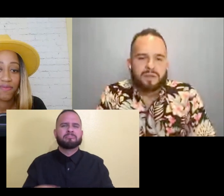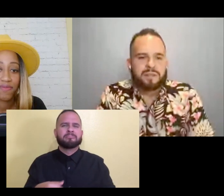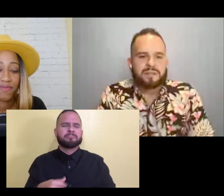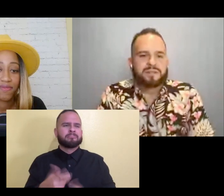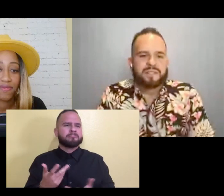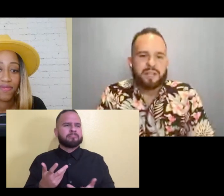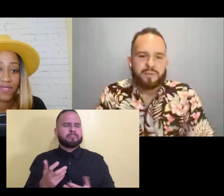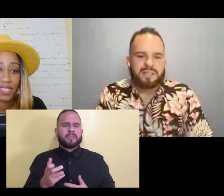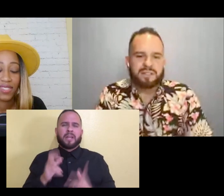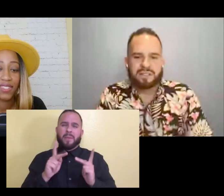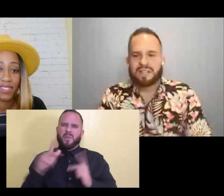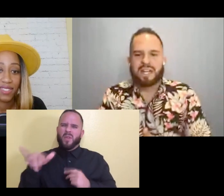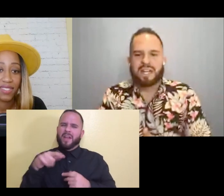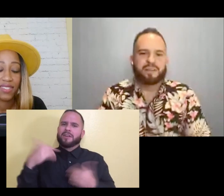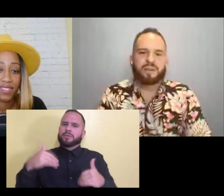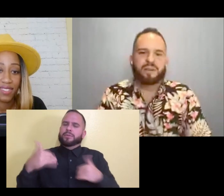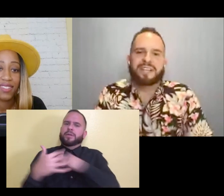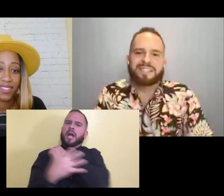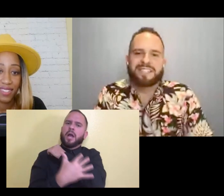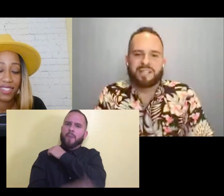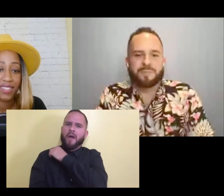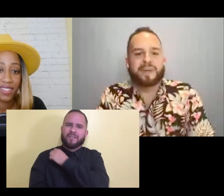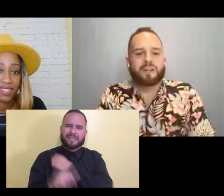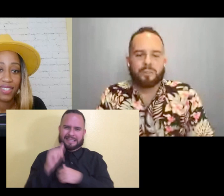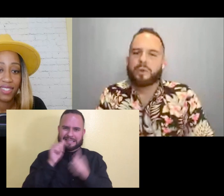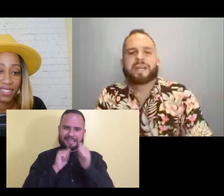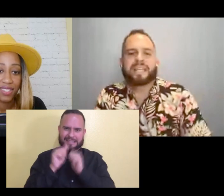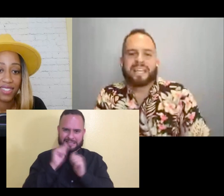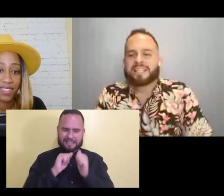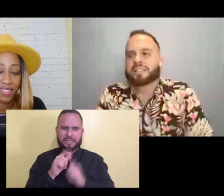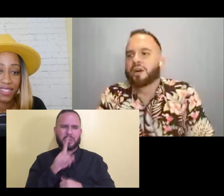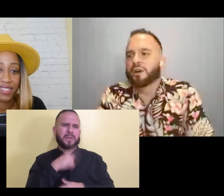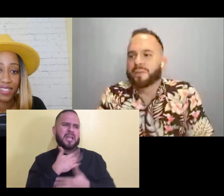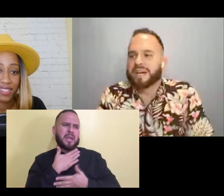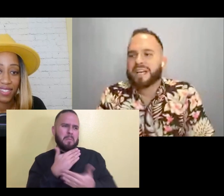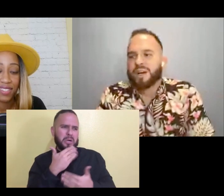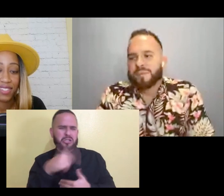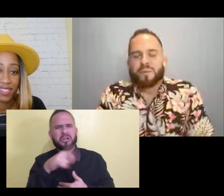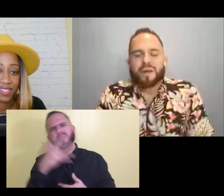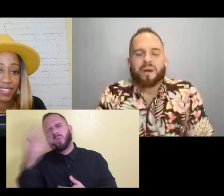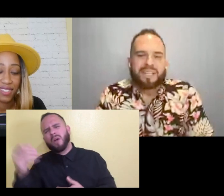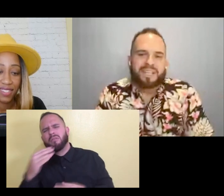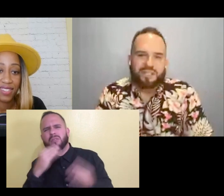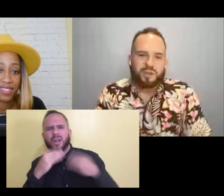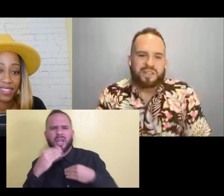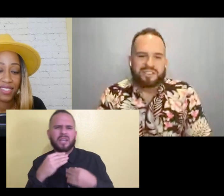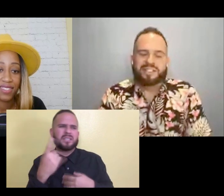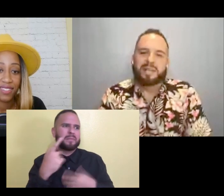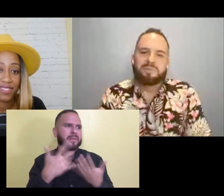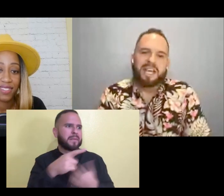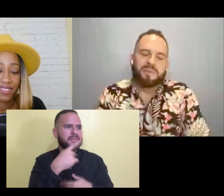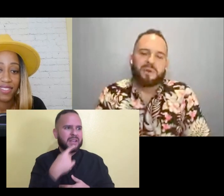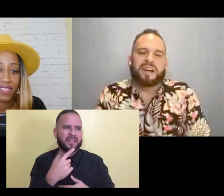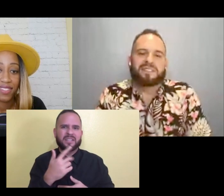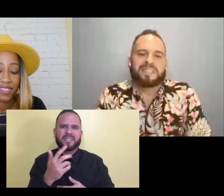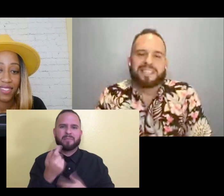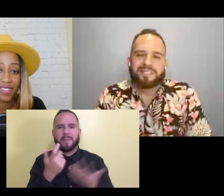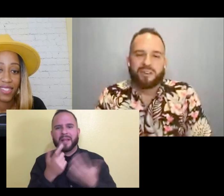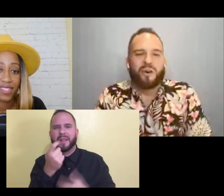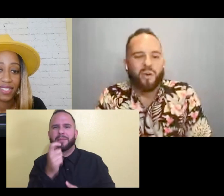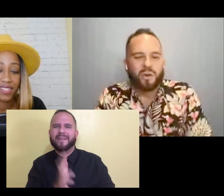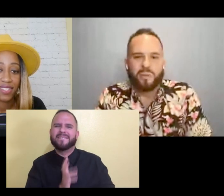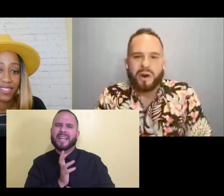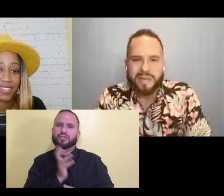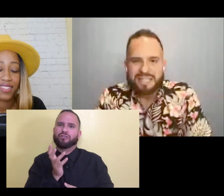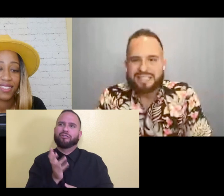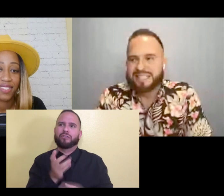somewhere, that you might consider like, a little fancier, spend a little more money, like, let's go. But I mean, what I really enjoyed is just him taking me around to like these little